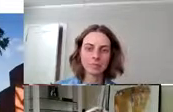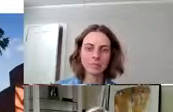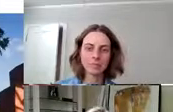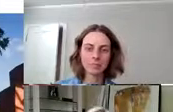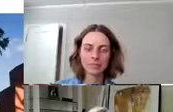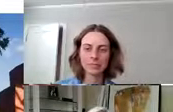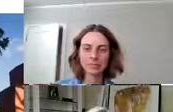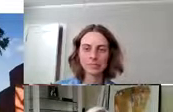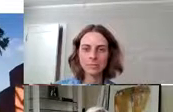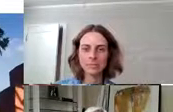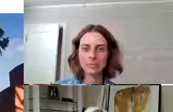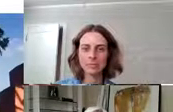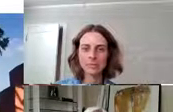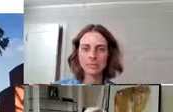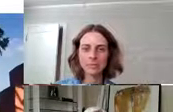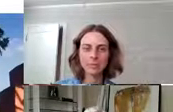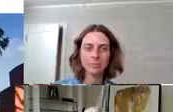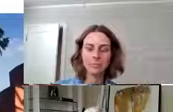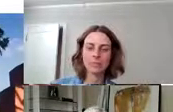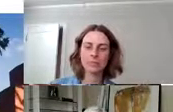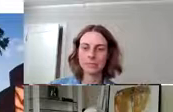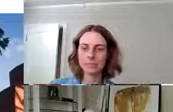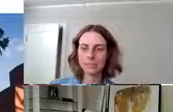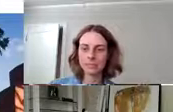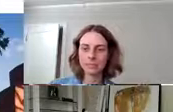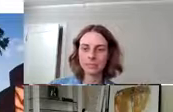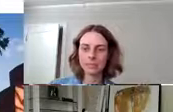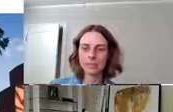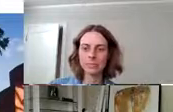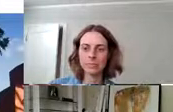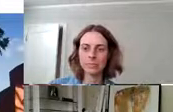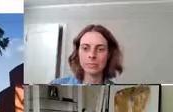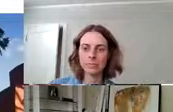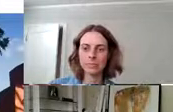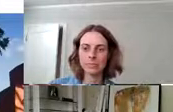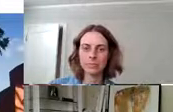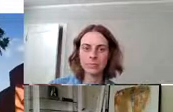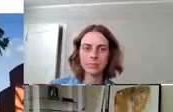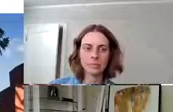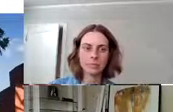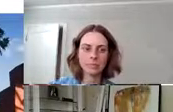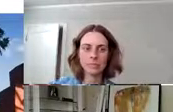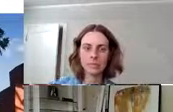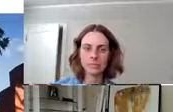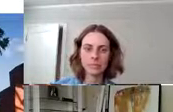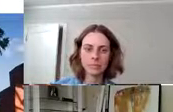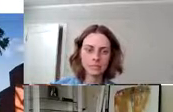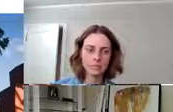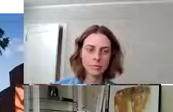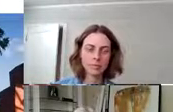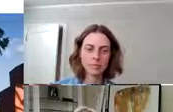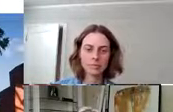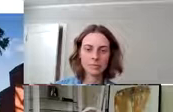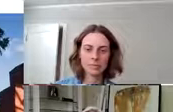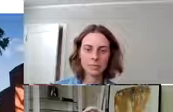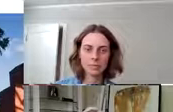Here, art, architecture, and nature all come together to the creative vision of one artist. The essence of